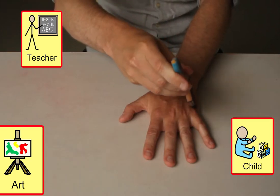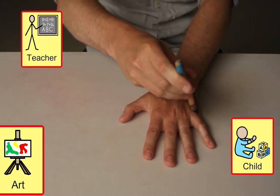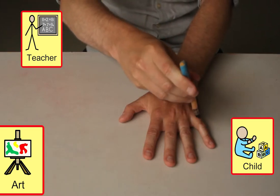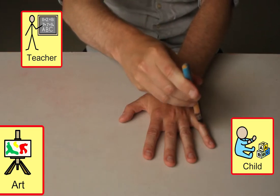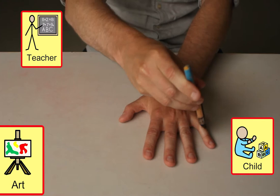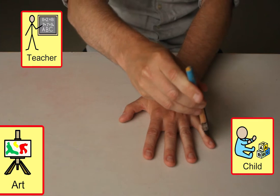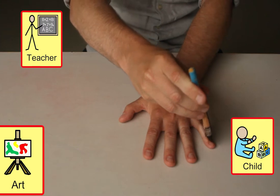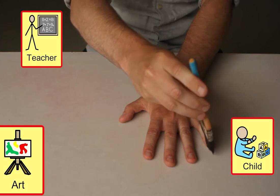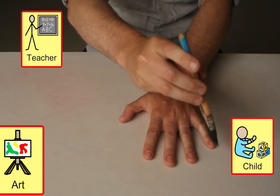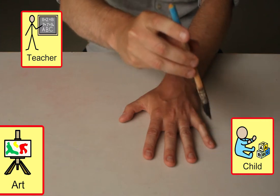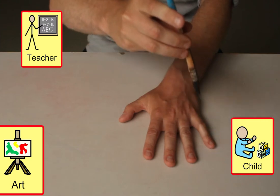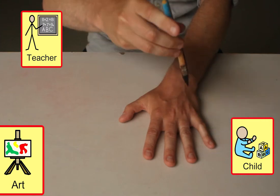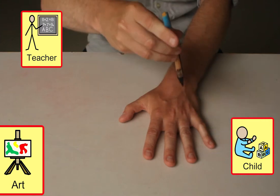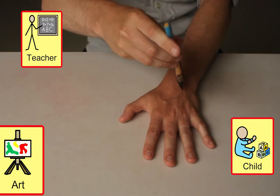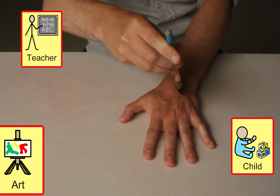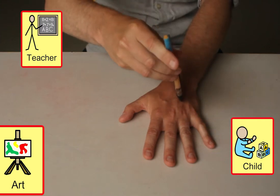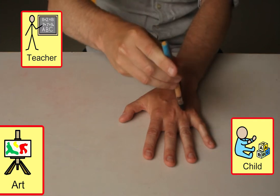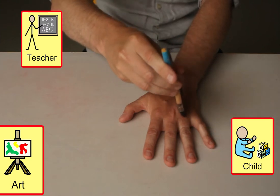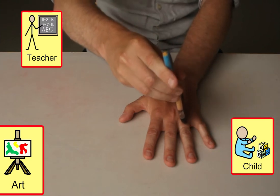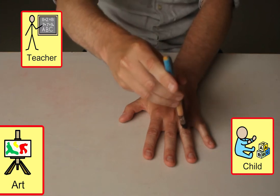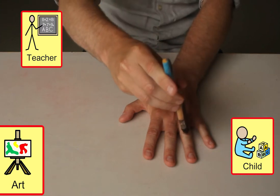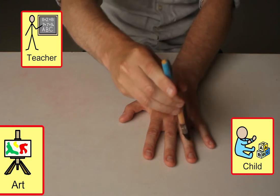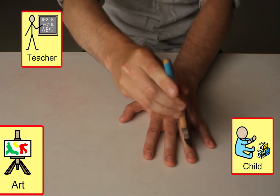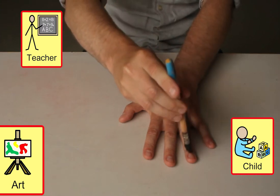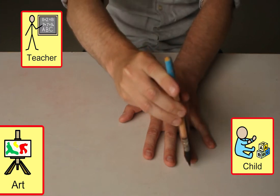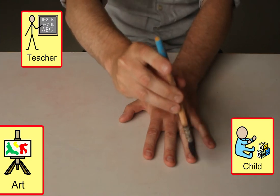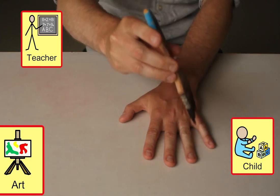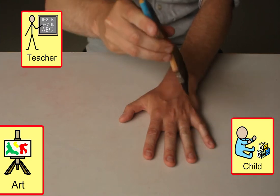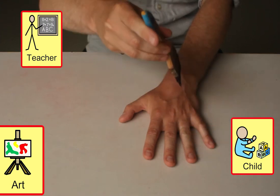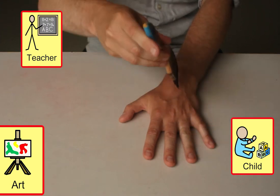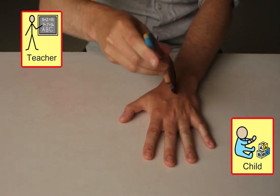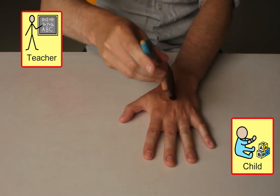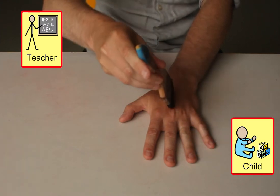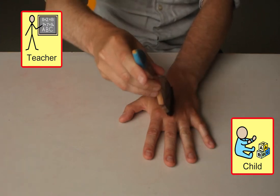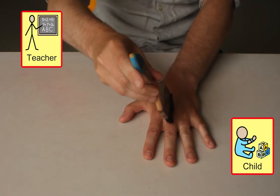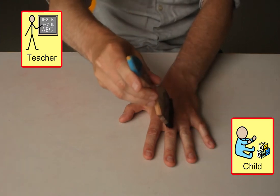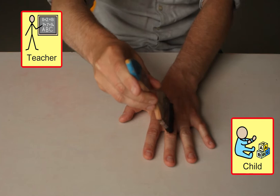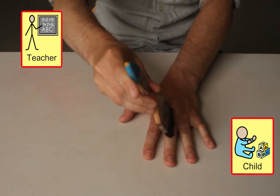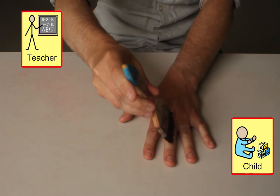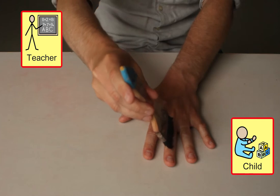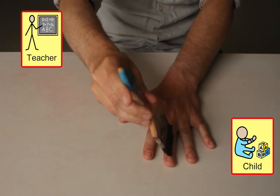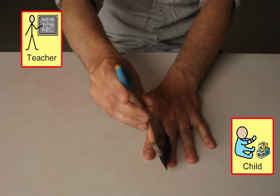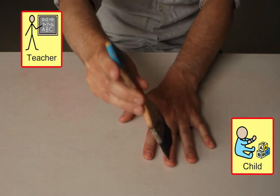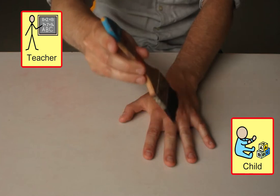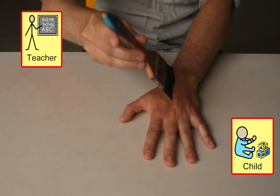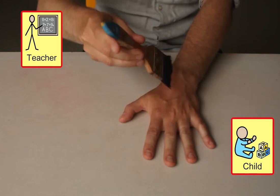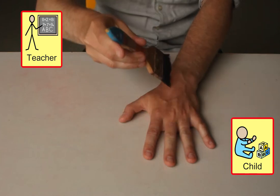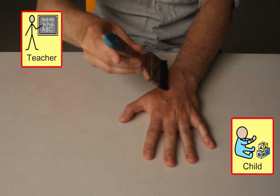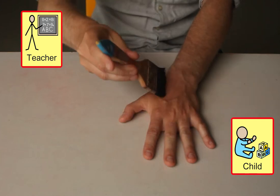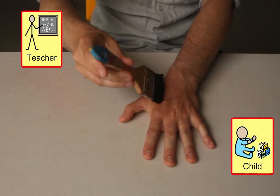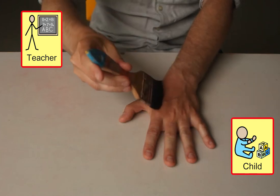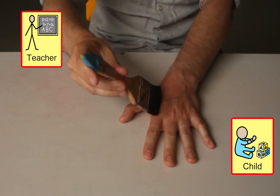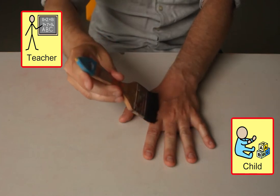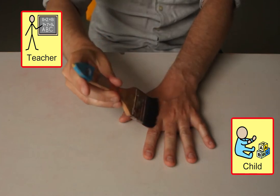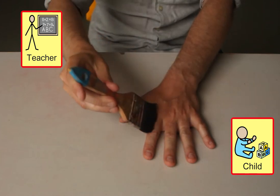main activity, we start by communicating the start of an art session with an art symbol, but also a paintbrush as an object